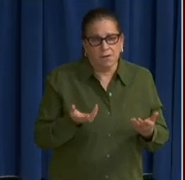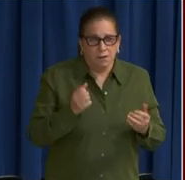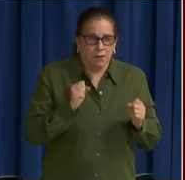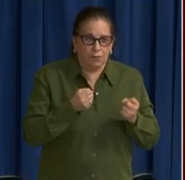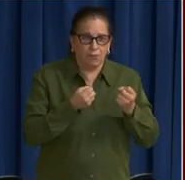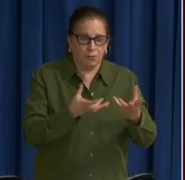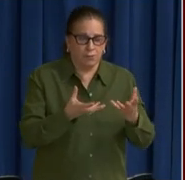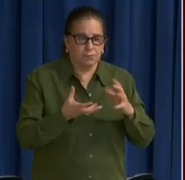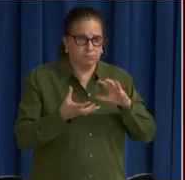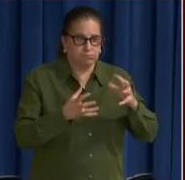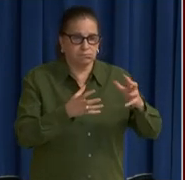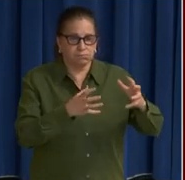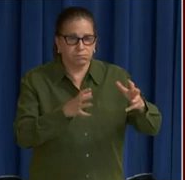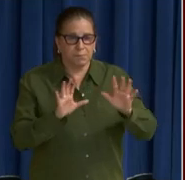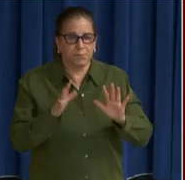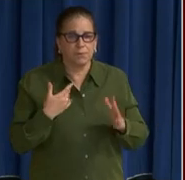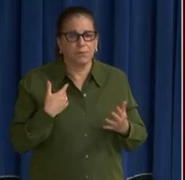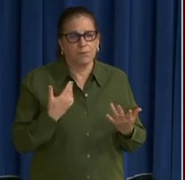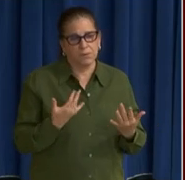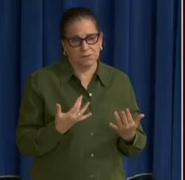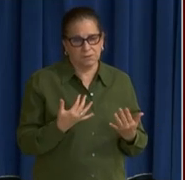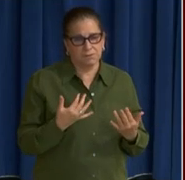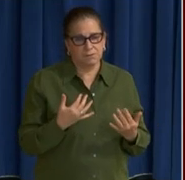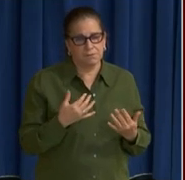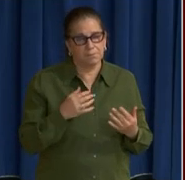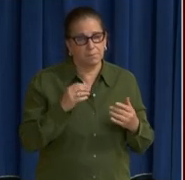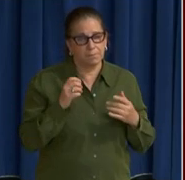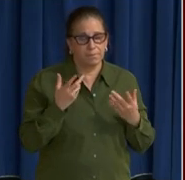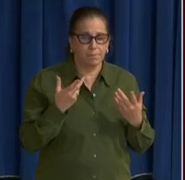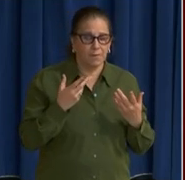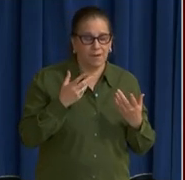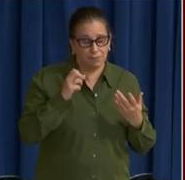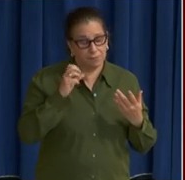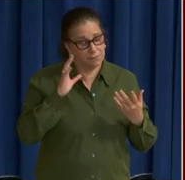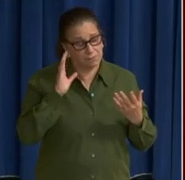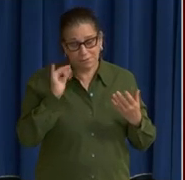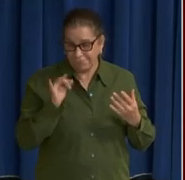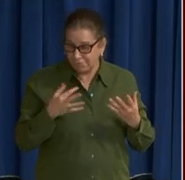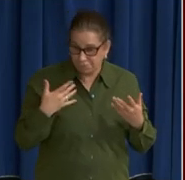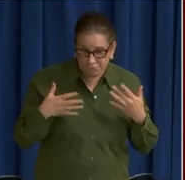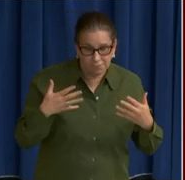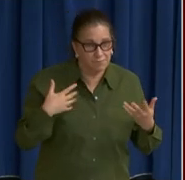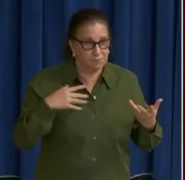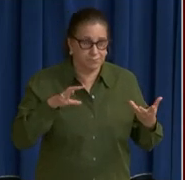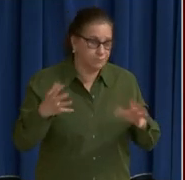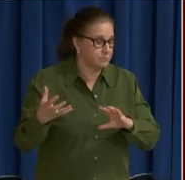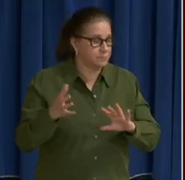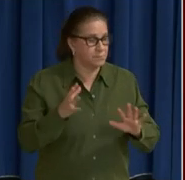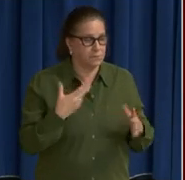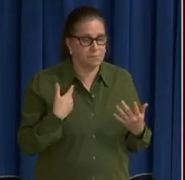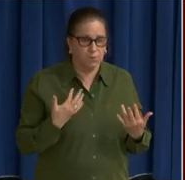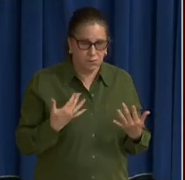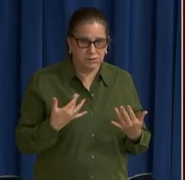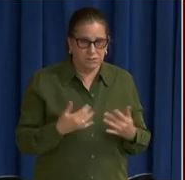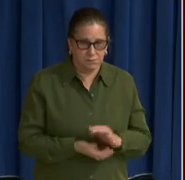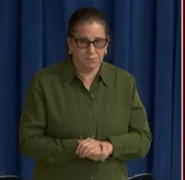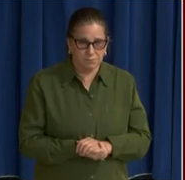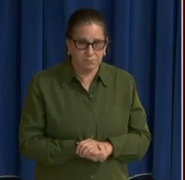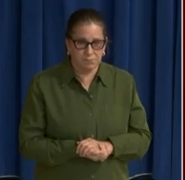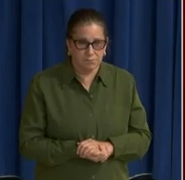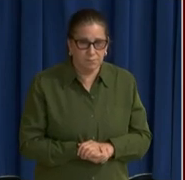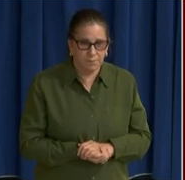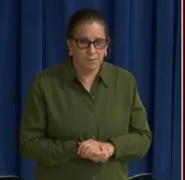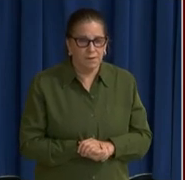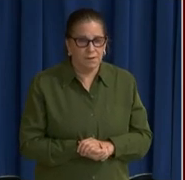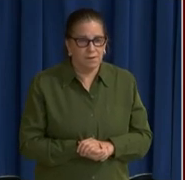purposely misconstrued. So we removed it. I spoke to the chairs and asked them to stay focused on